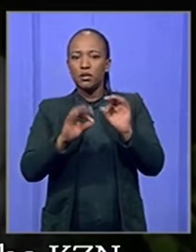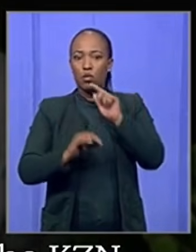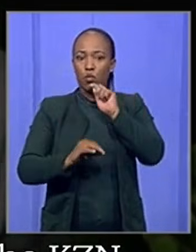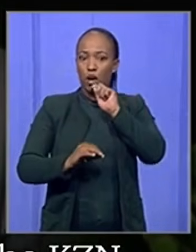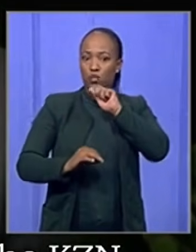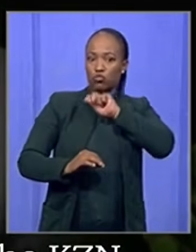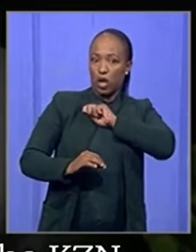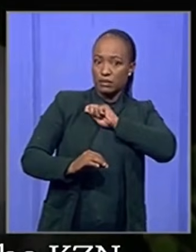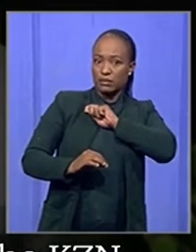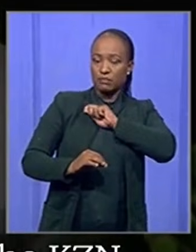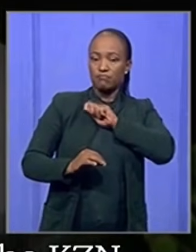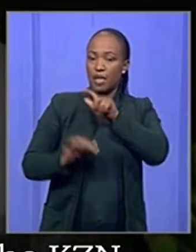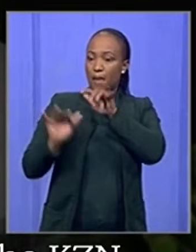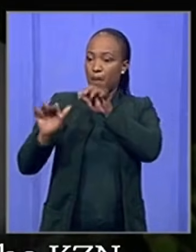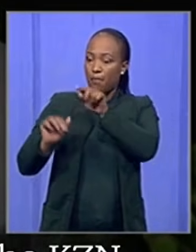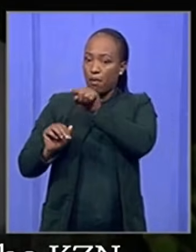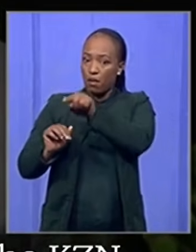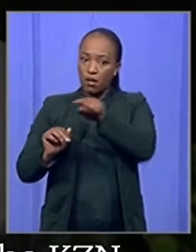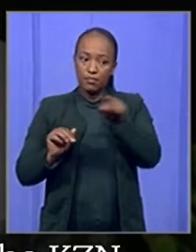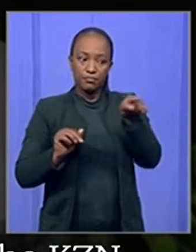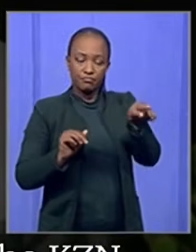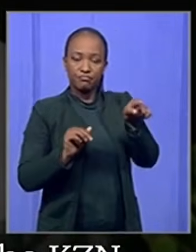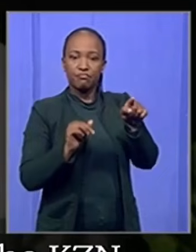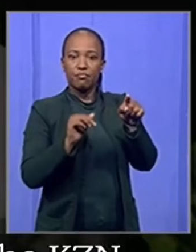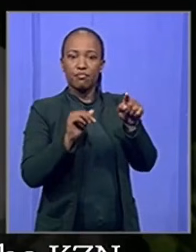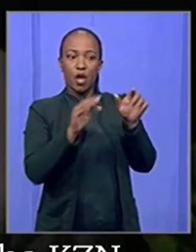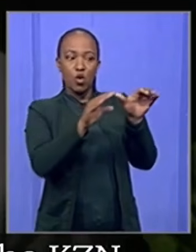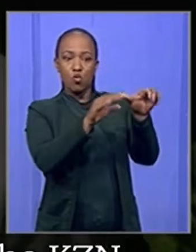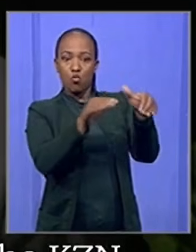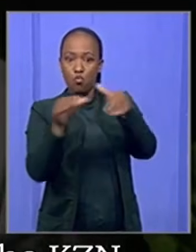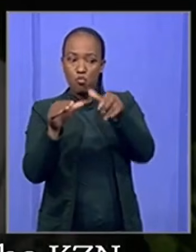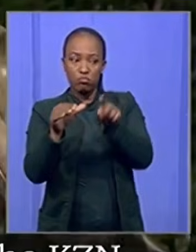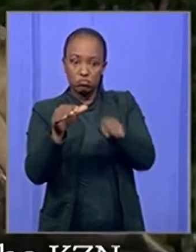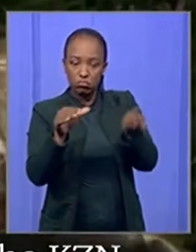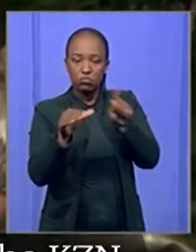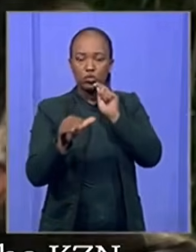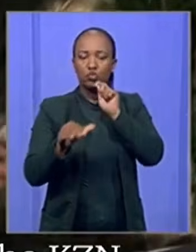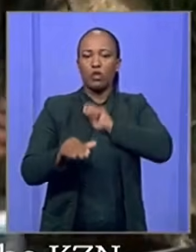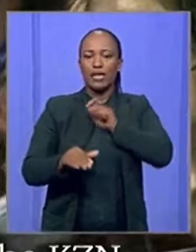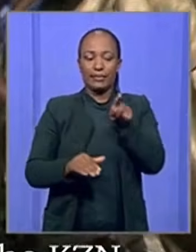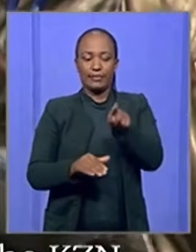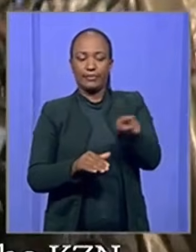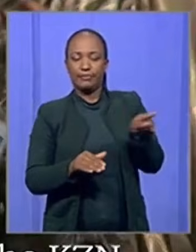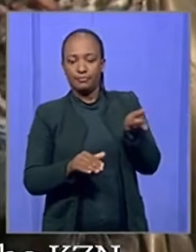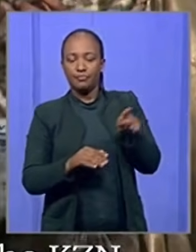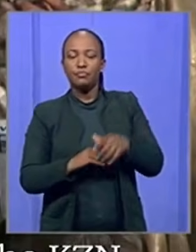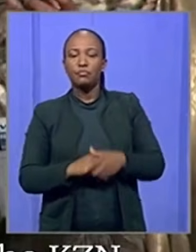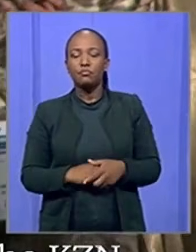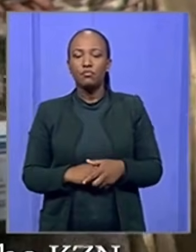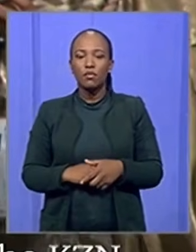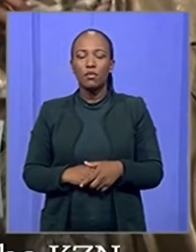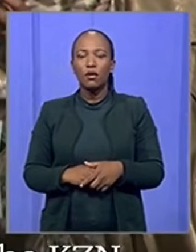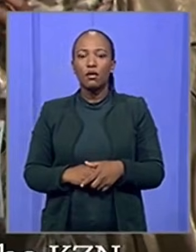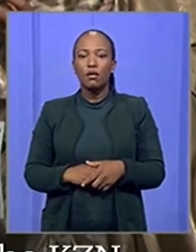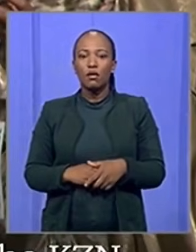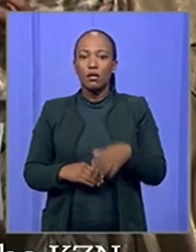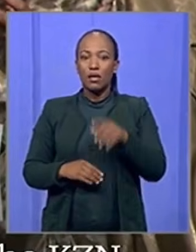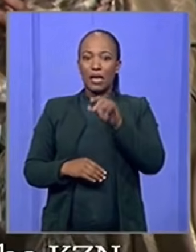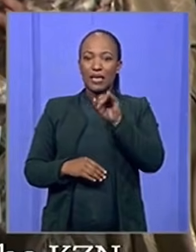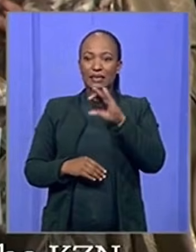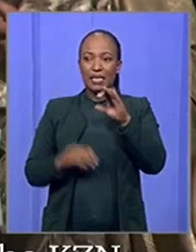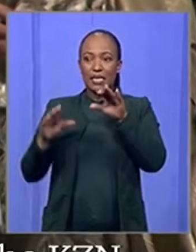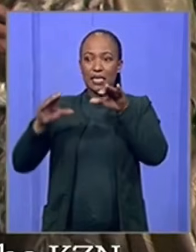between citizens and their elected representatives. Mekga dipolitiki ka nne hore e tla etsa sohle hore dikgethong